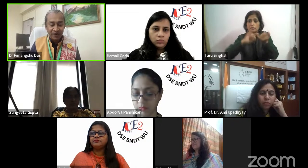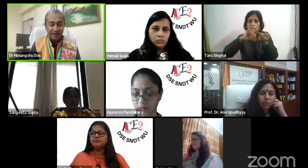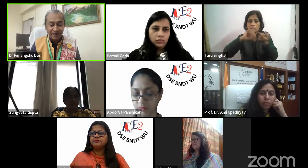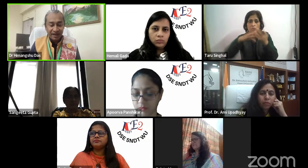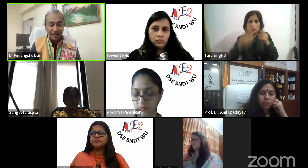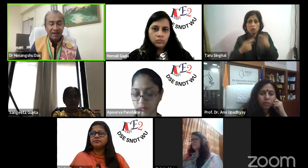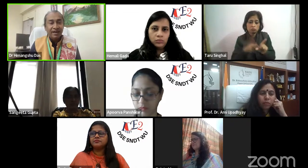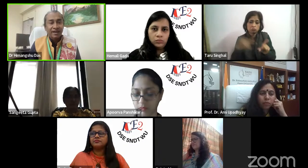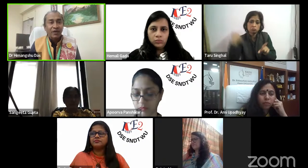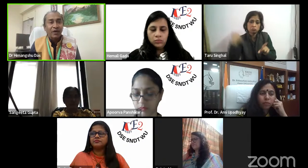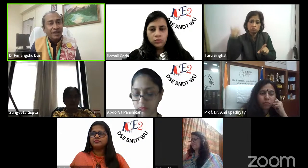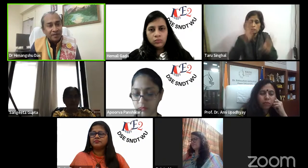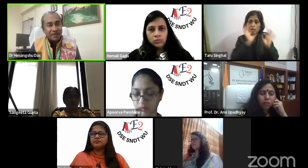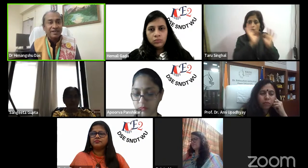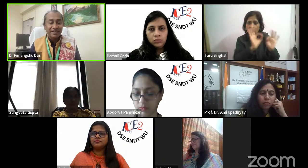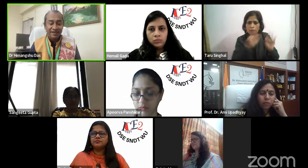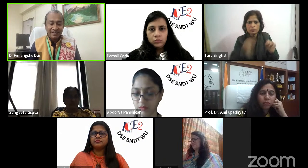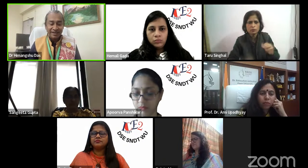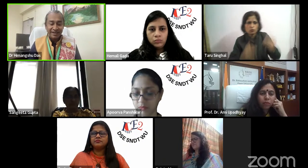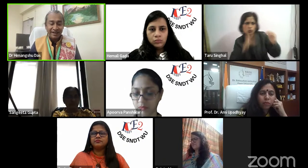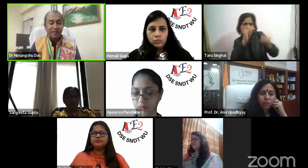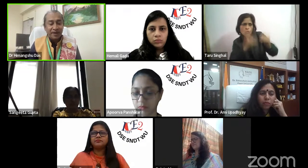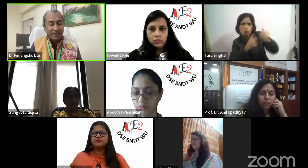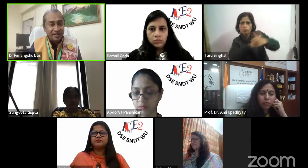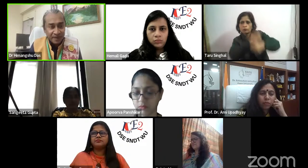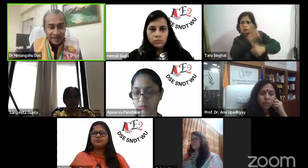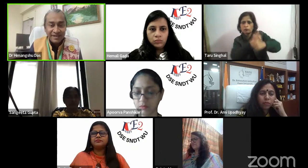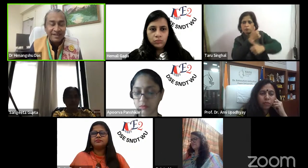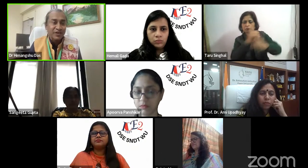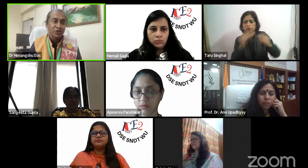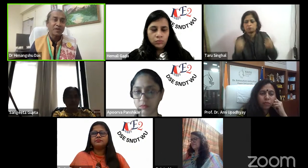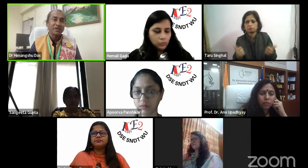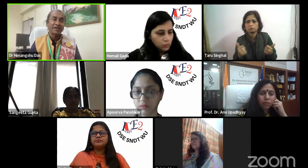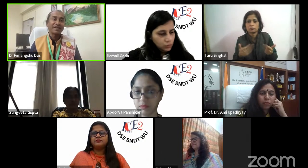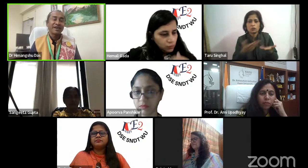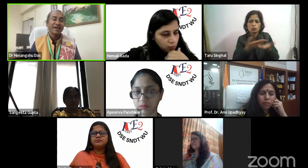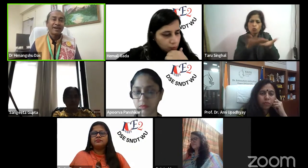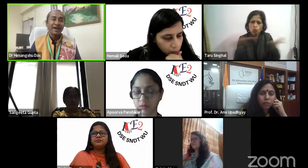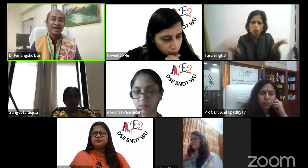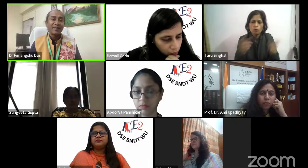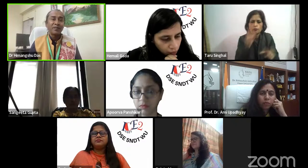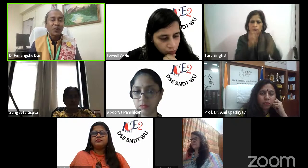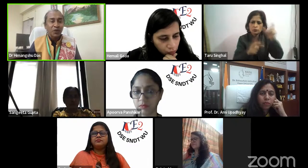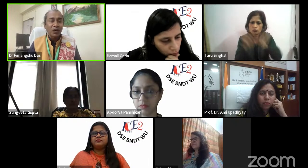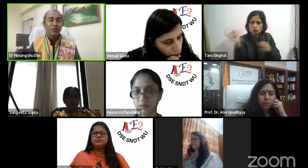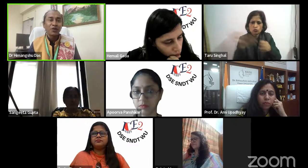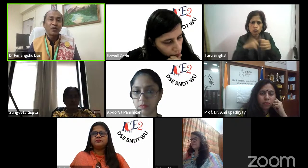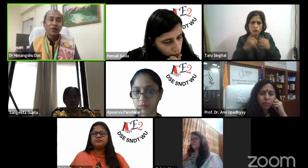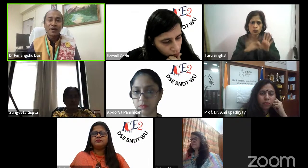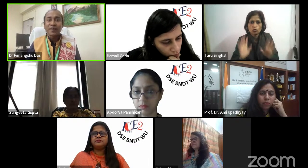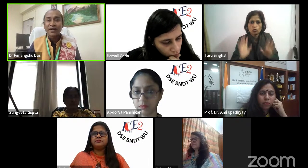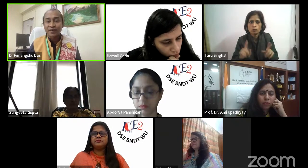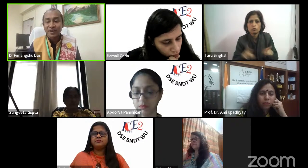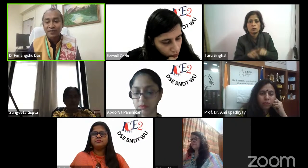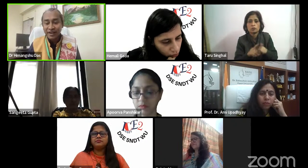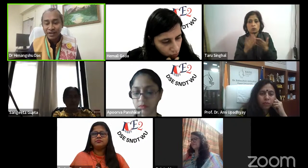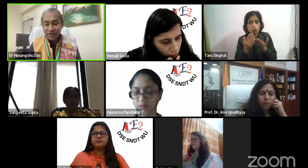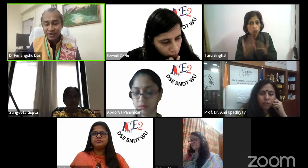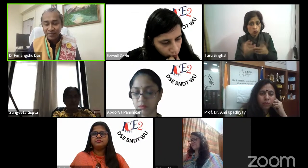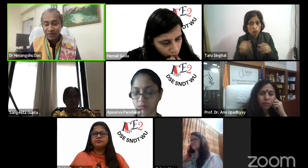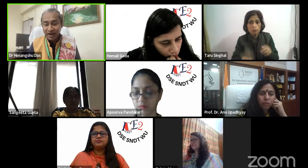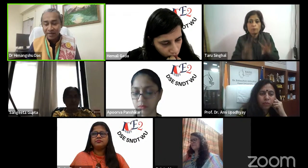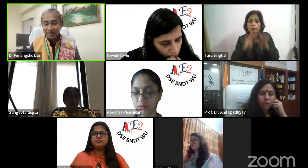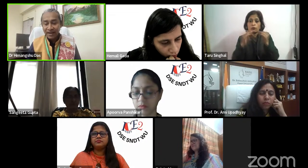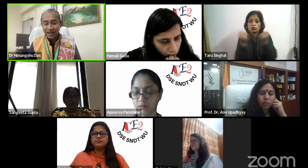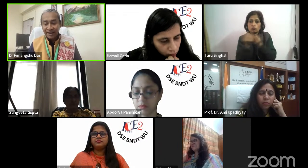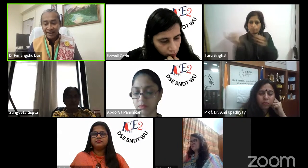decades now. Now, all the presenters and participants, resource persons, I bow to all of you for being part of this very